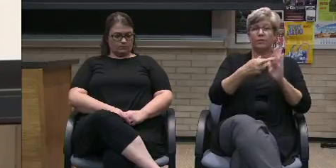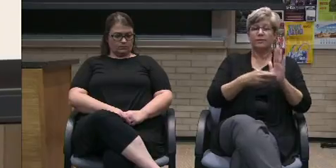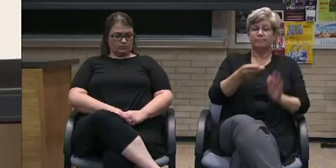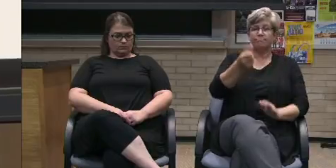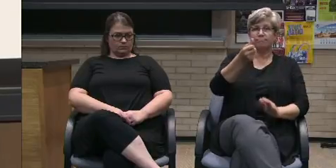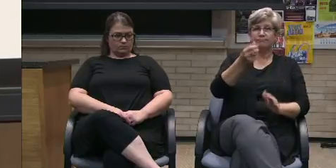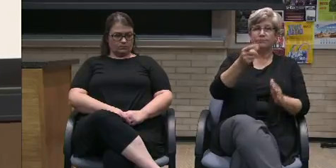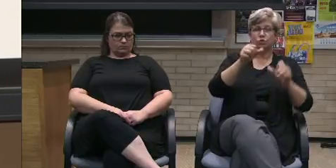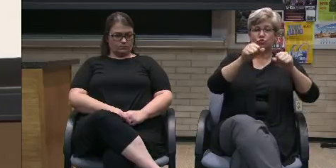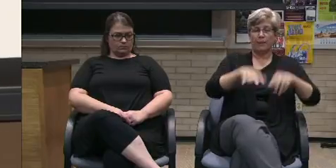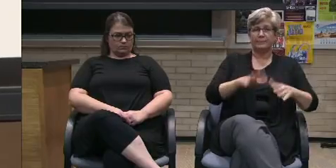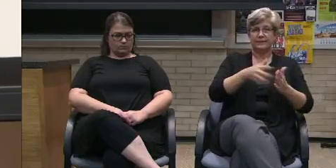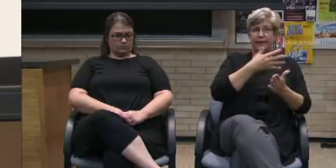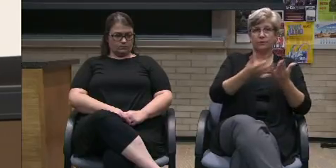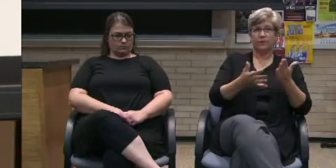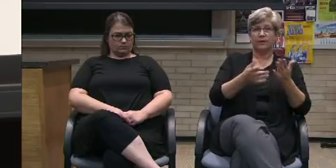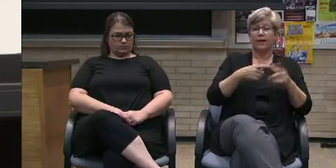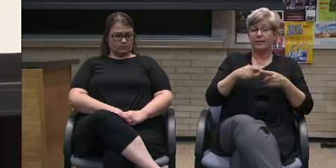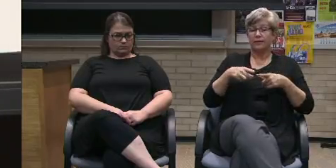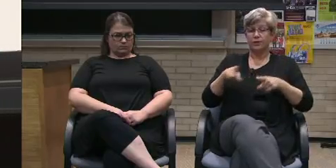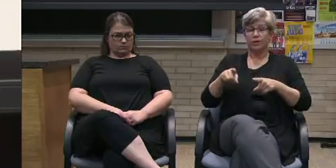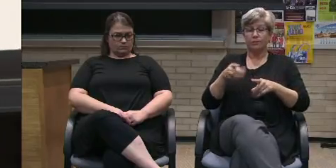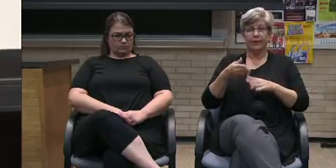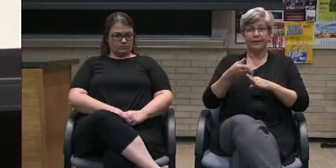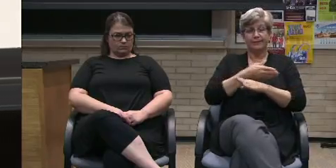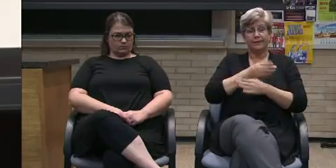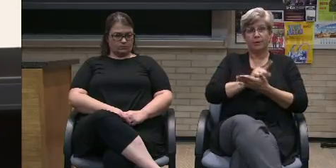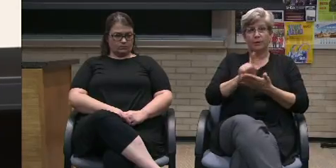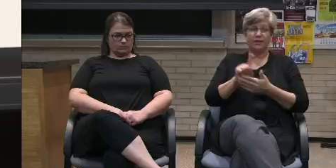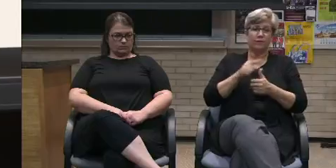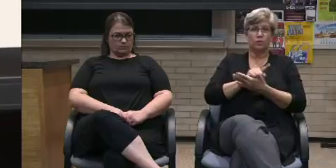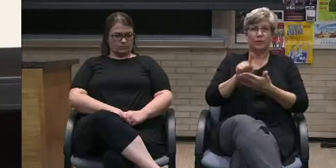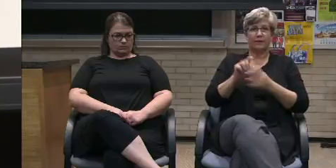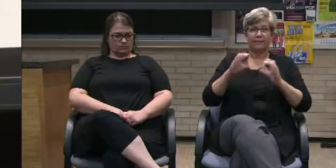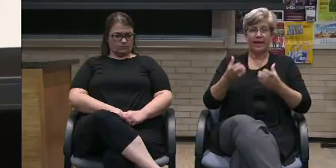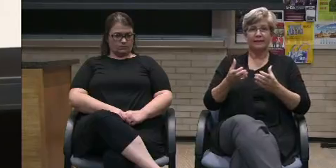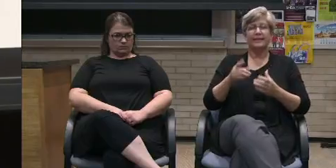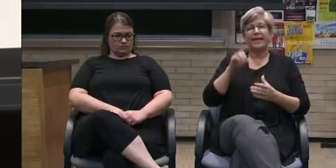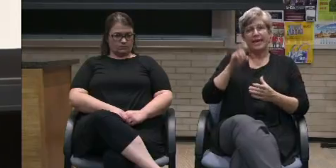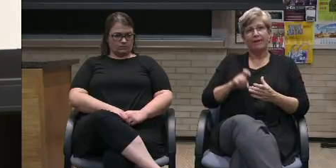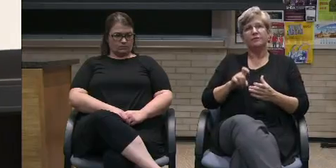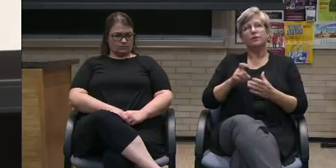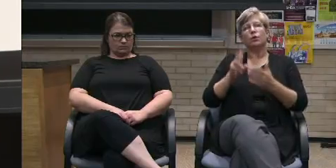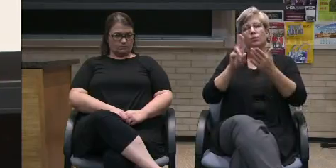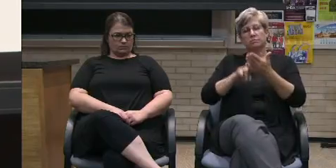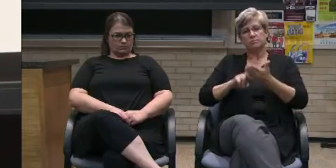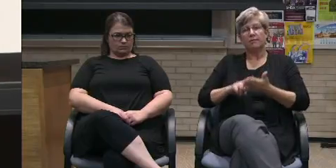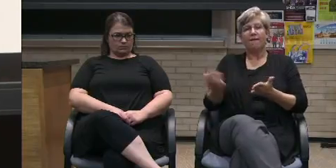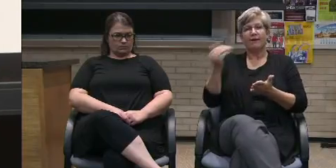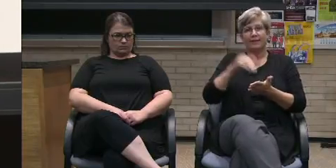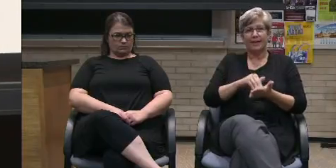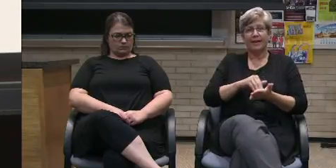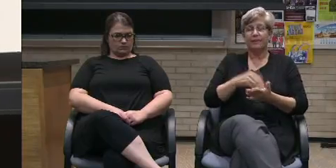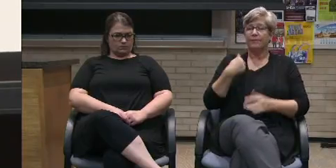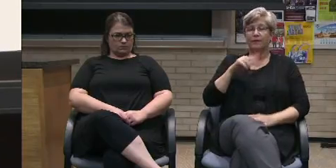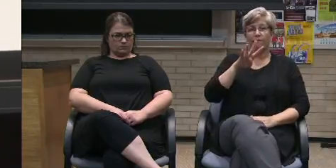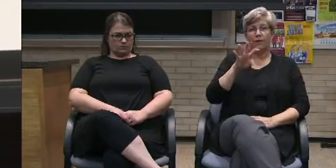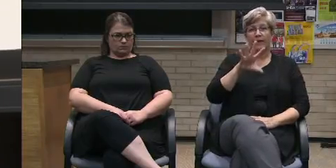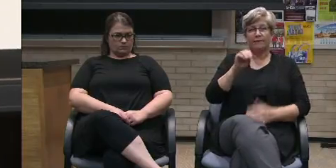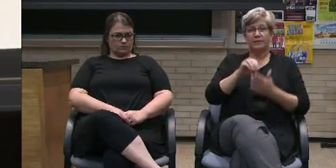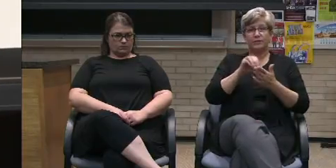schedule. And then during prep week, or the first week of classes, they have to rebuild their schedule. And we have 450 students